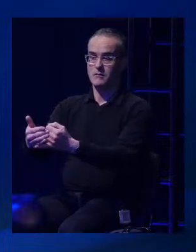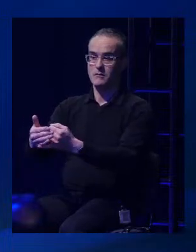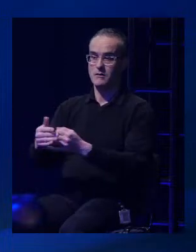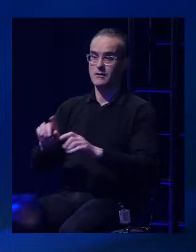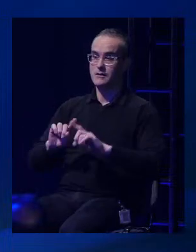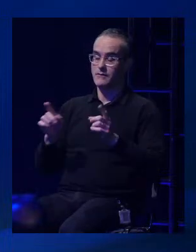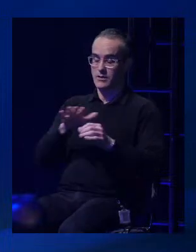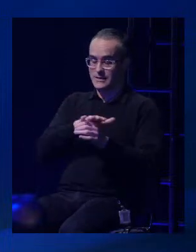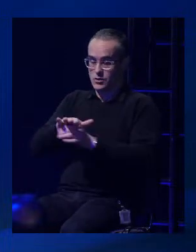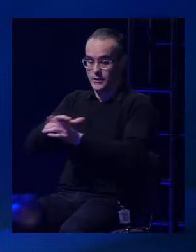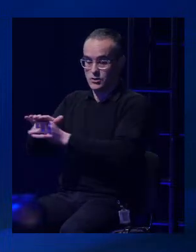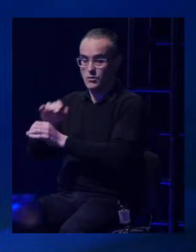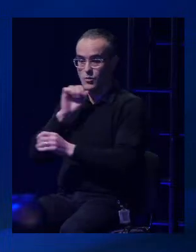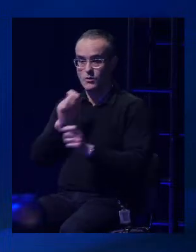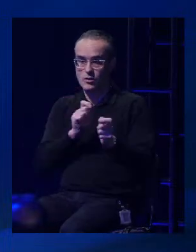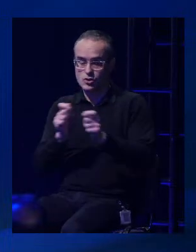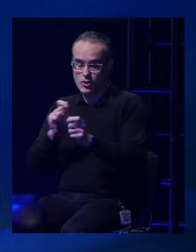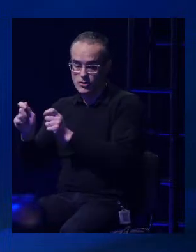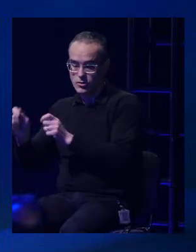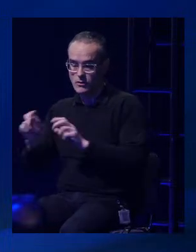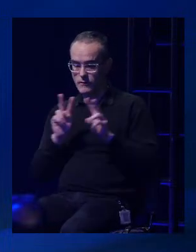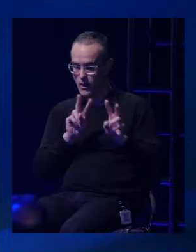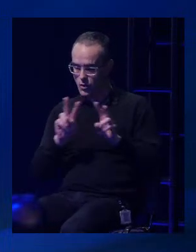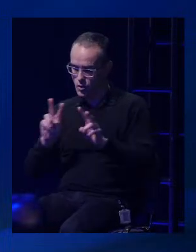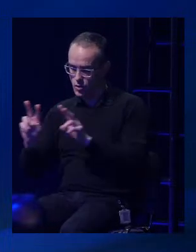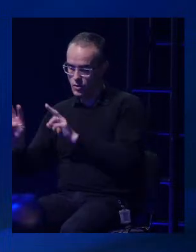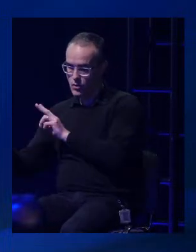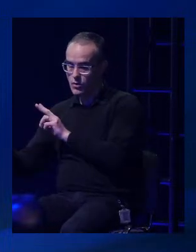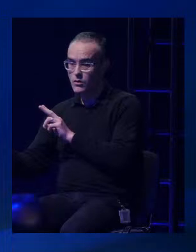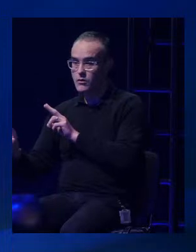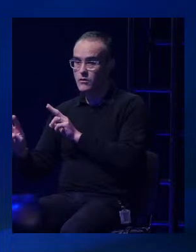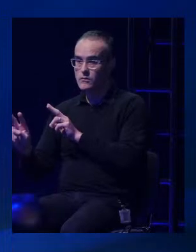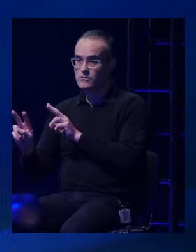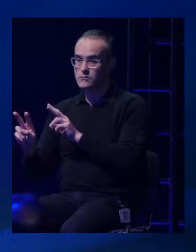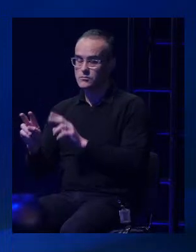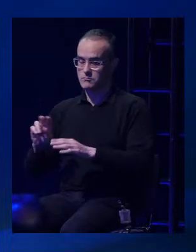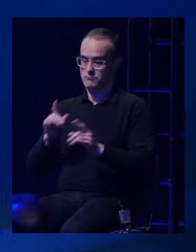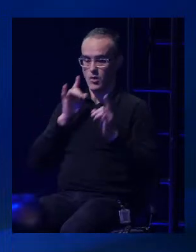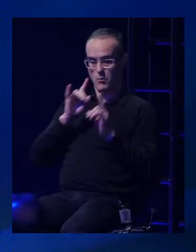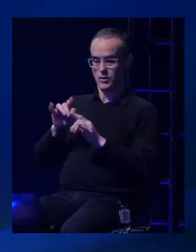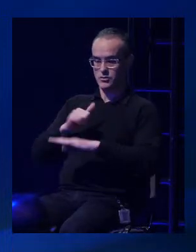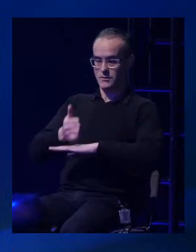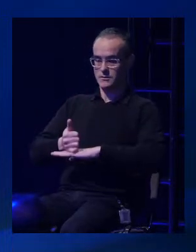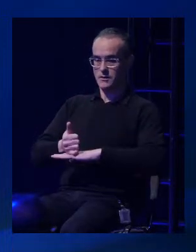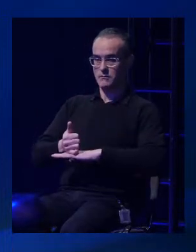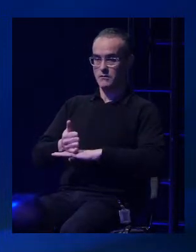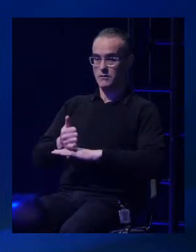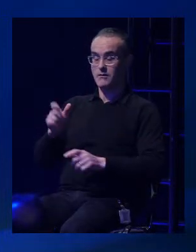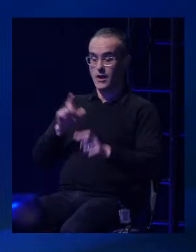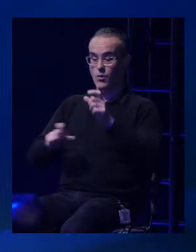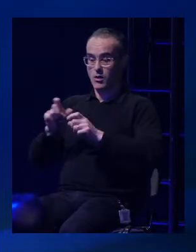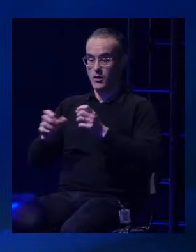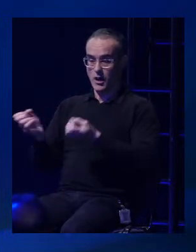going to be changing the look in line to then monitor it on set. So we have our own color pipeline, which we mentioned earlier on.